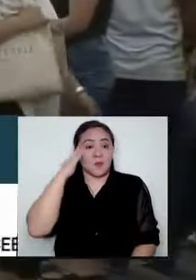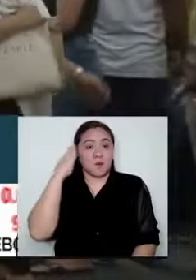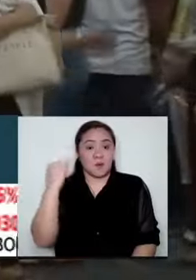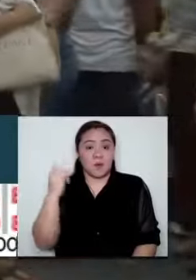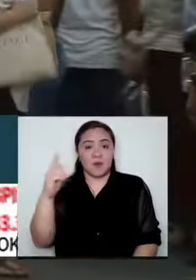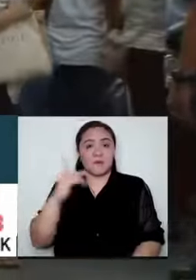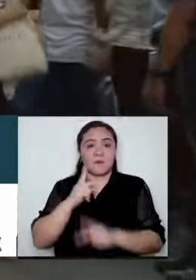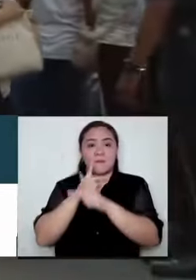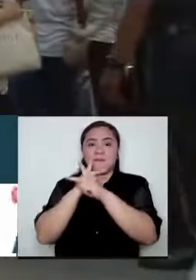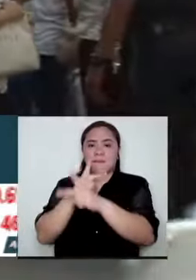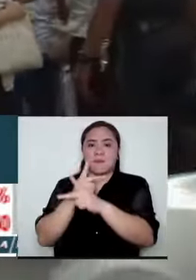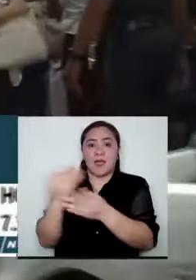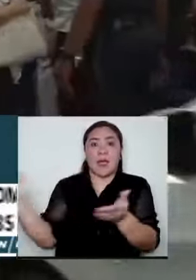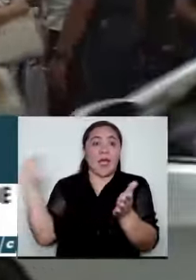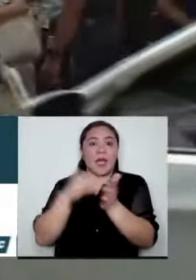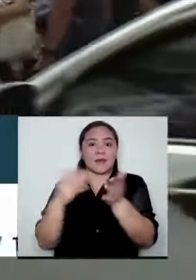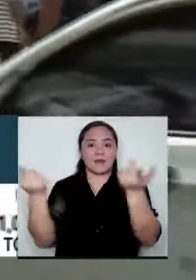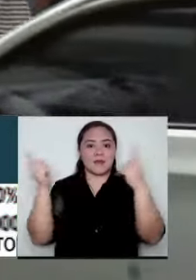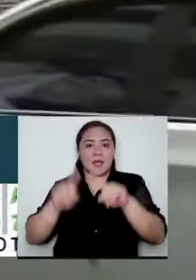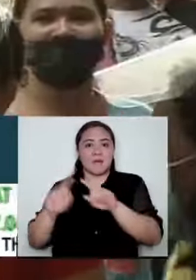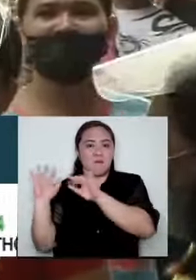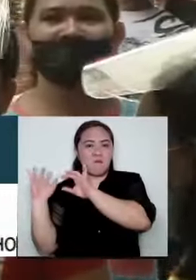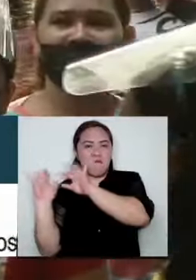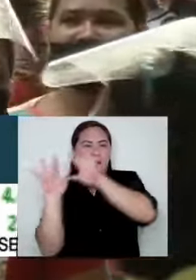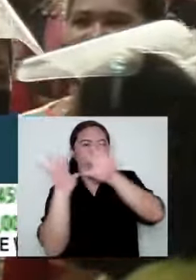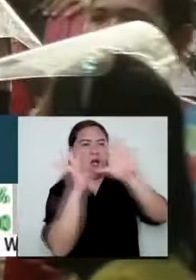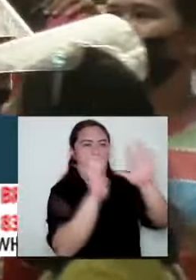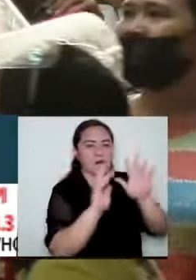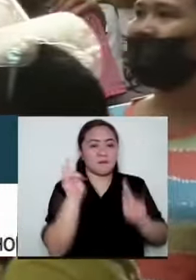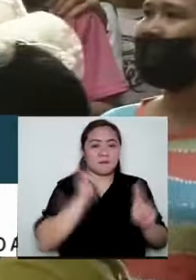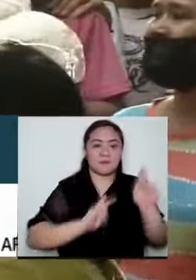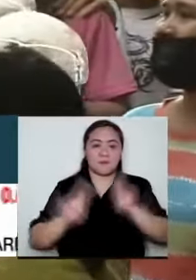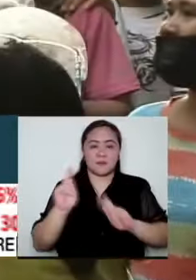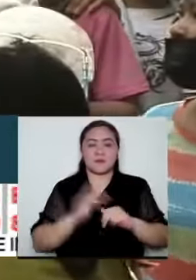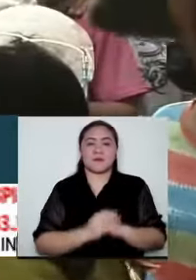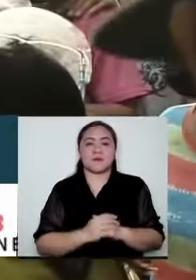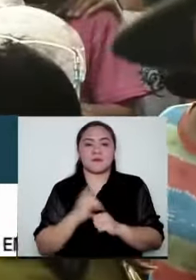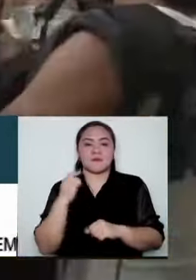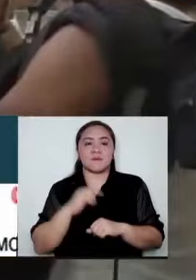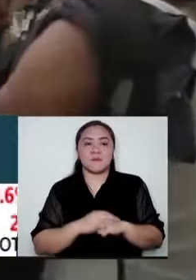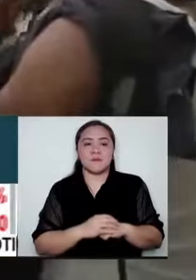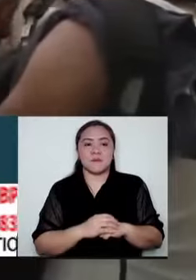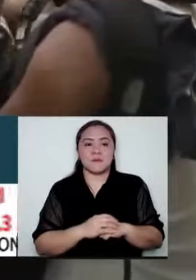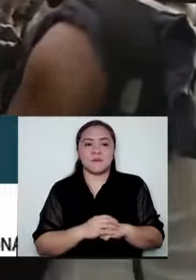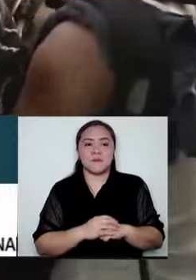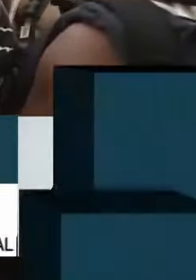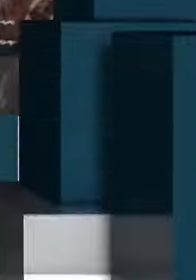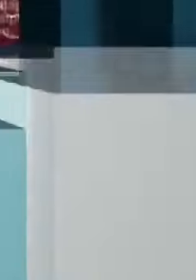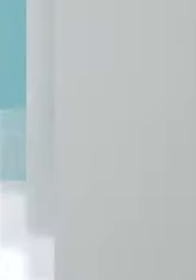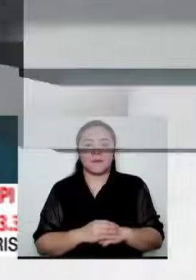to prevent a repeat of the chaos and confusion that happened at vaccination sites.